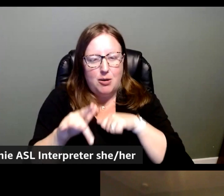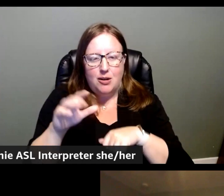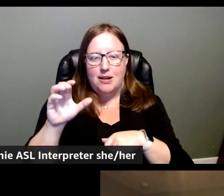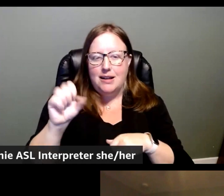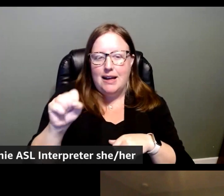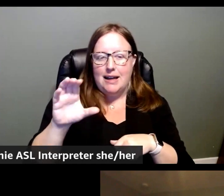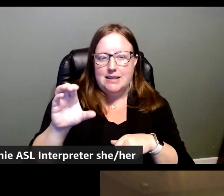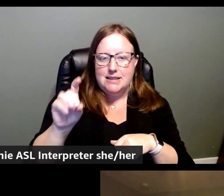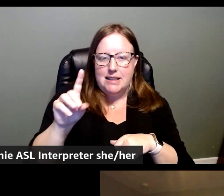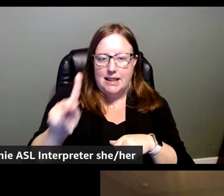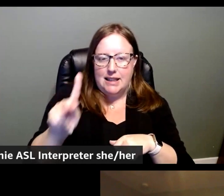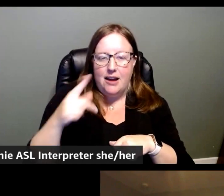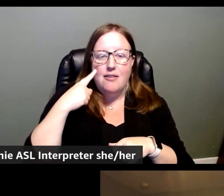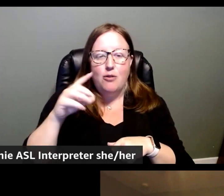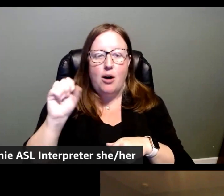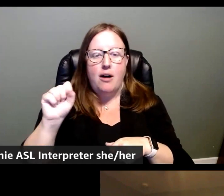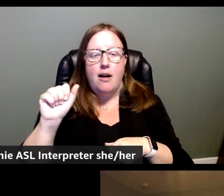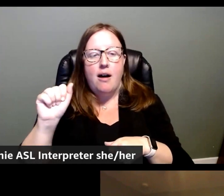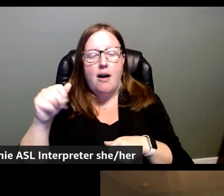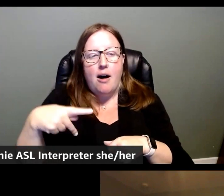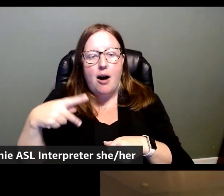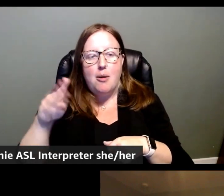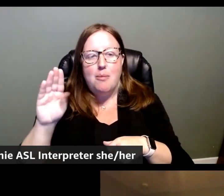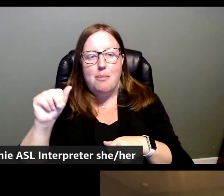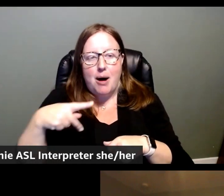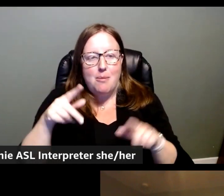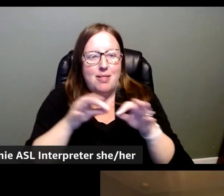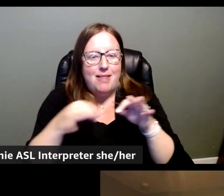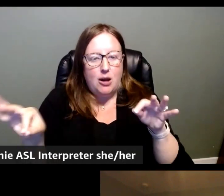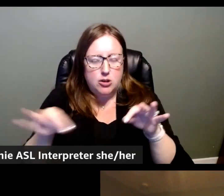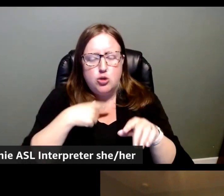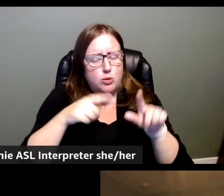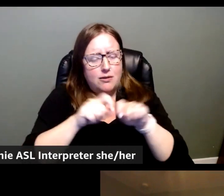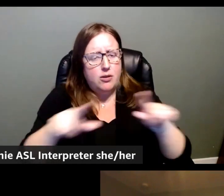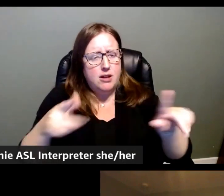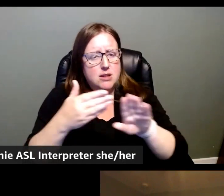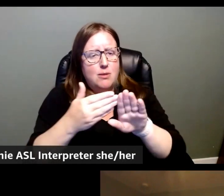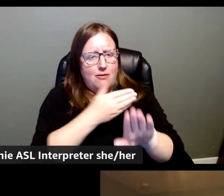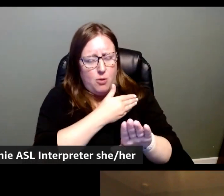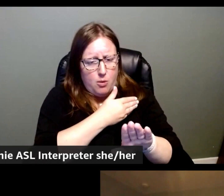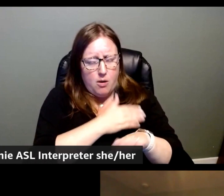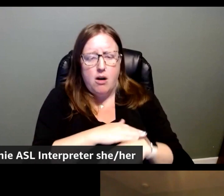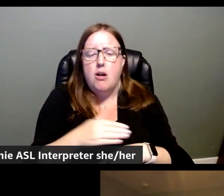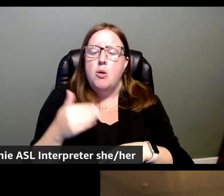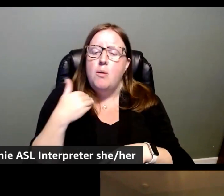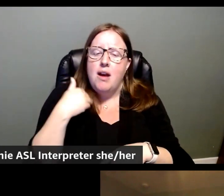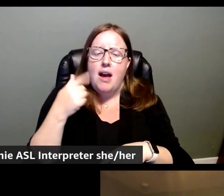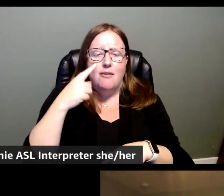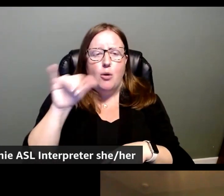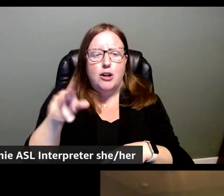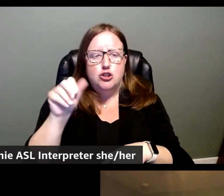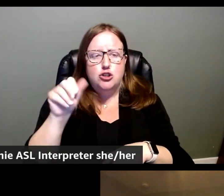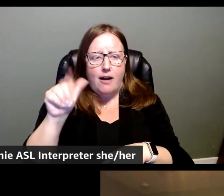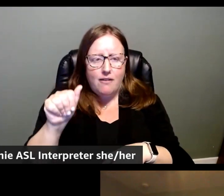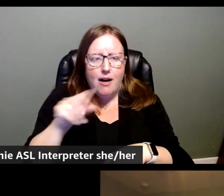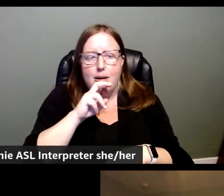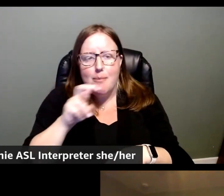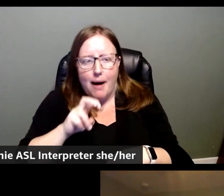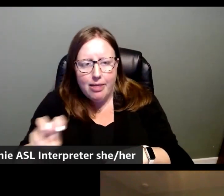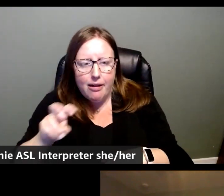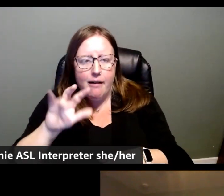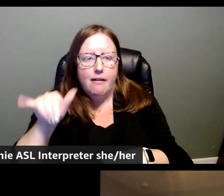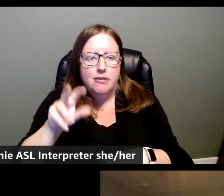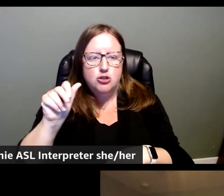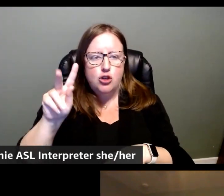for the ABAP language. And we've released SDKs before. We have SDKs for Java and Python, JavaScript, and so